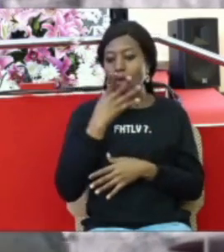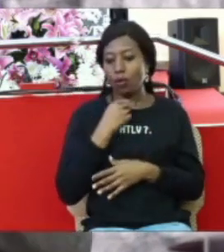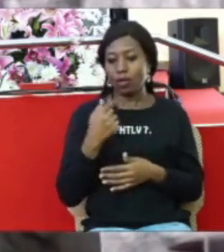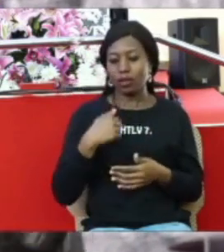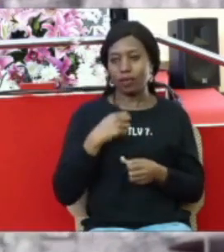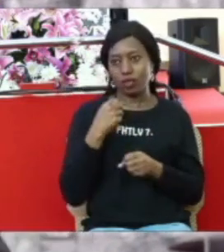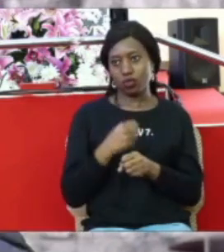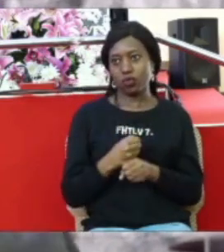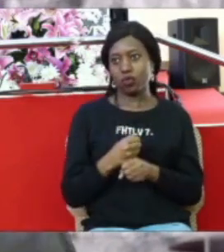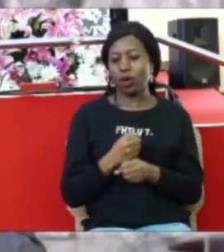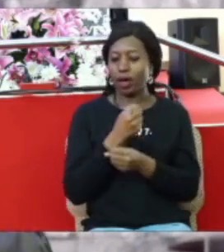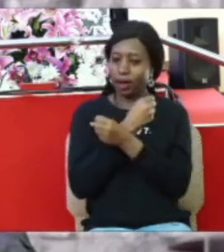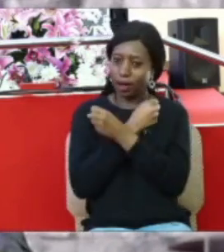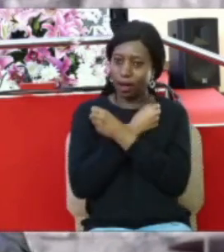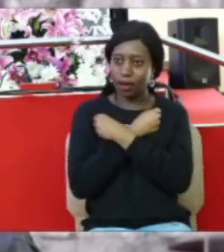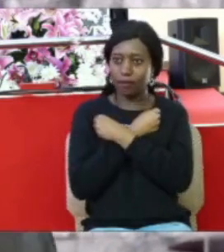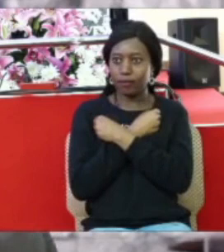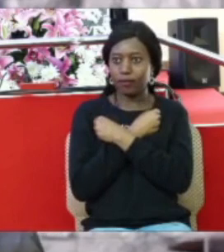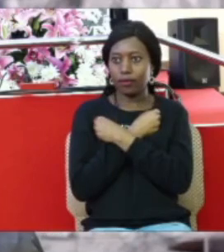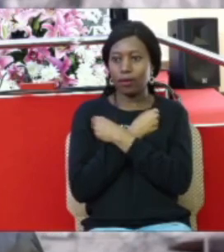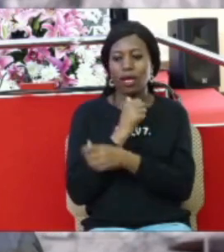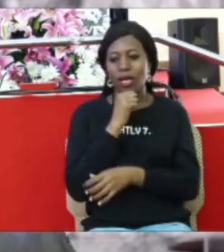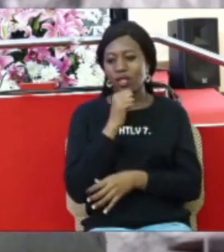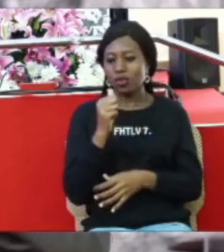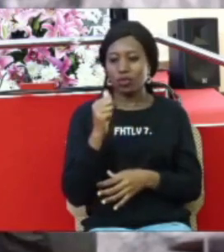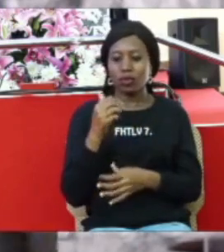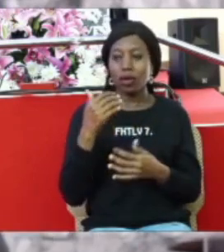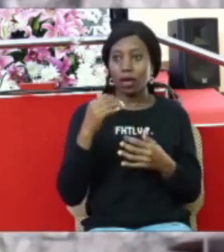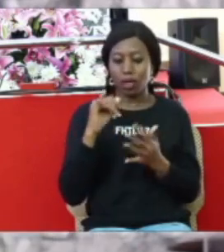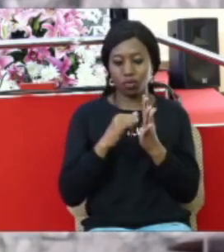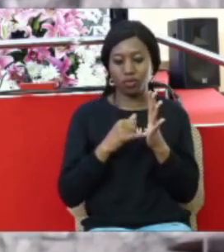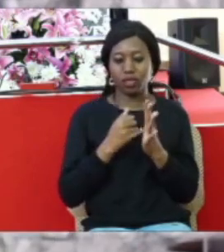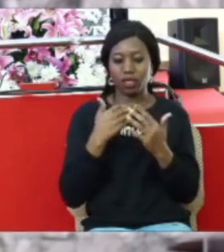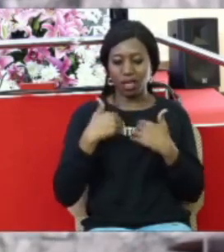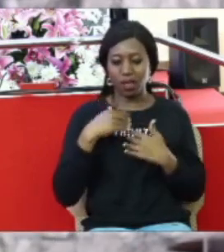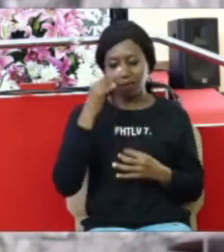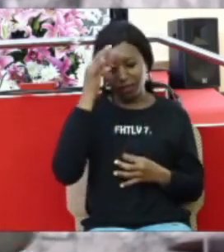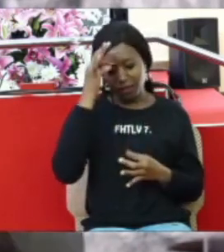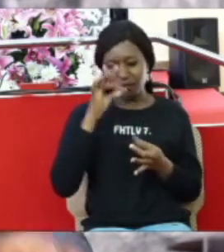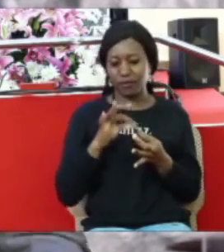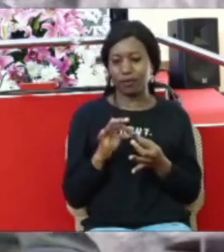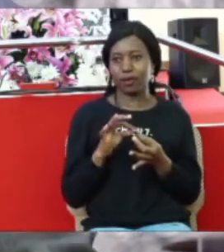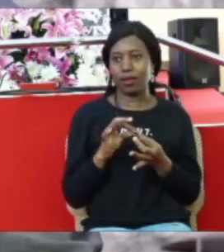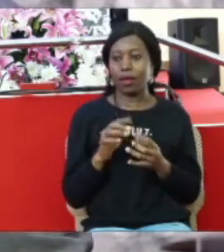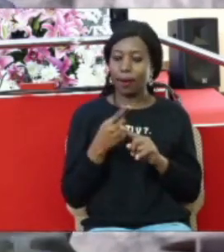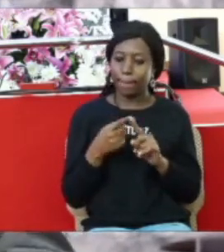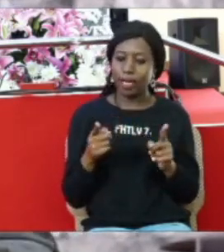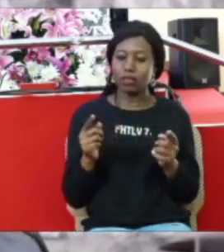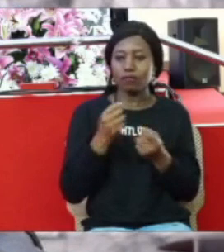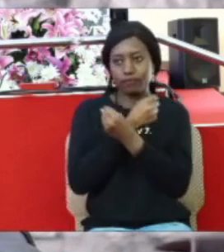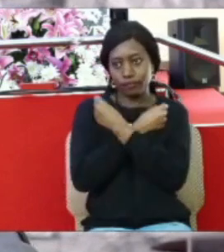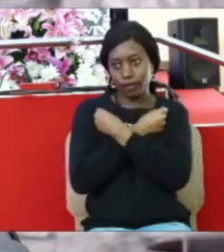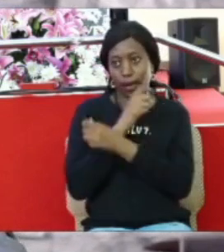and embrace faith. So that I don't just get into faith, but I also embrace it. The heart and the spirit of